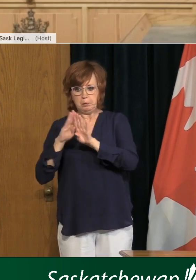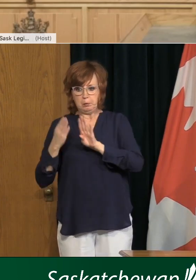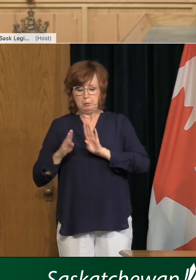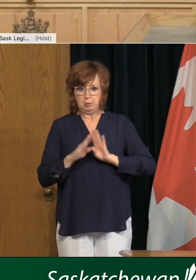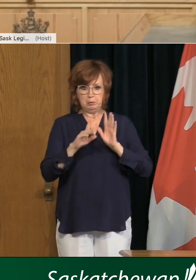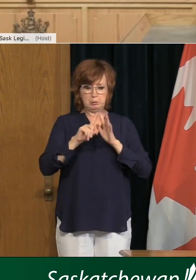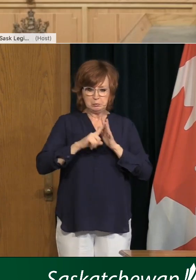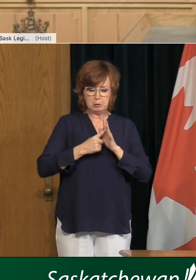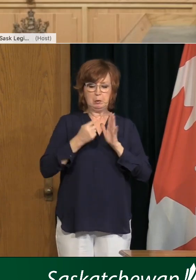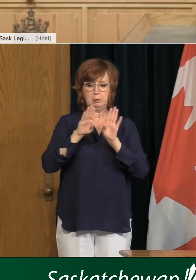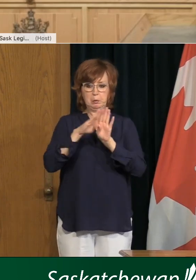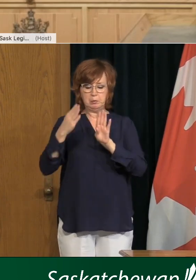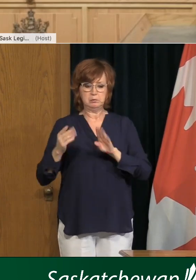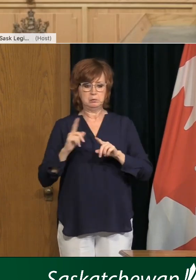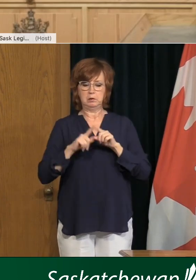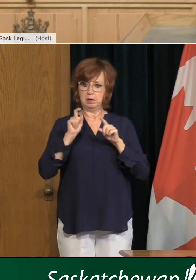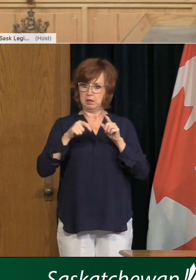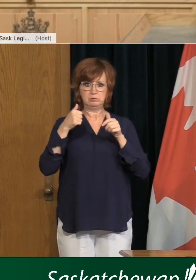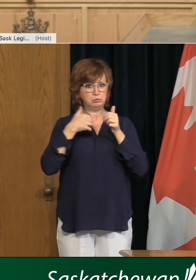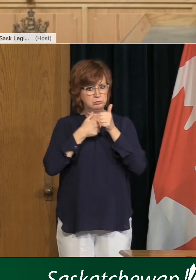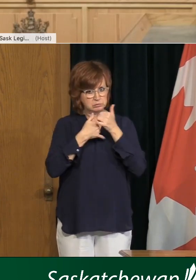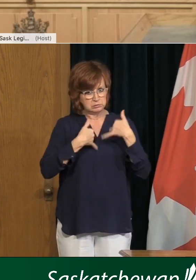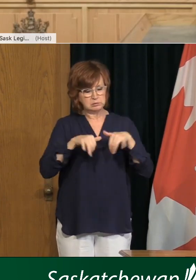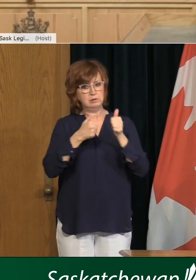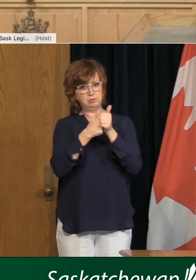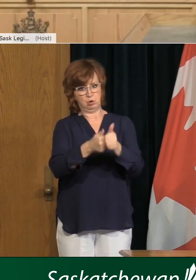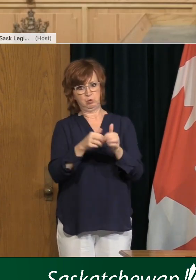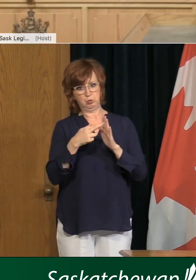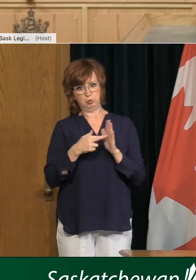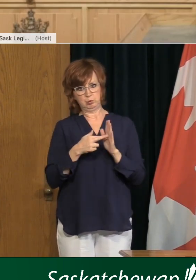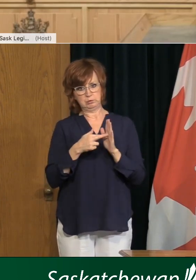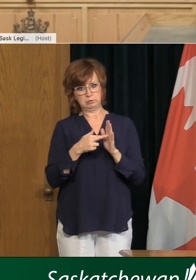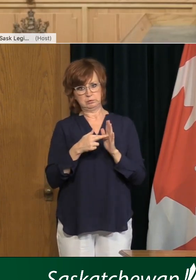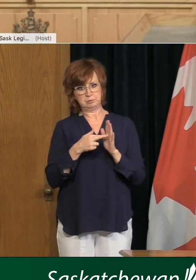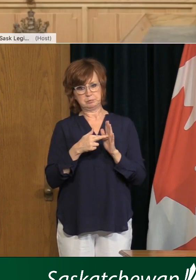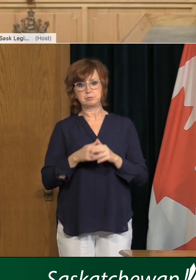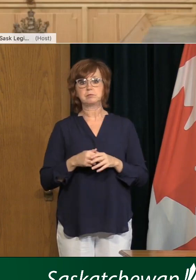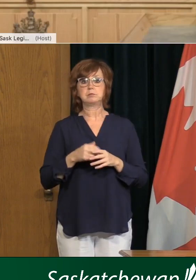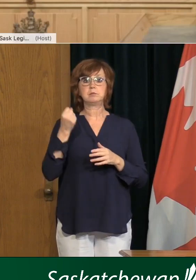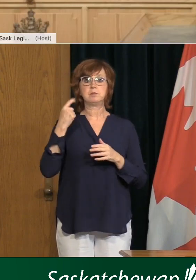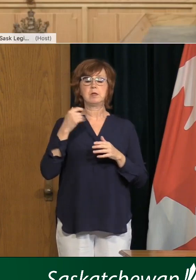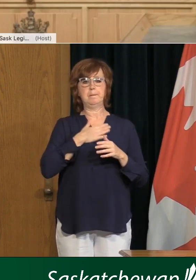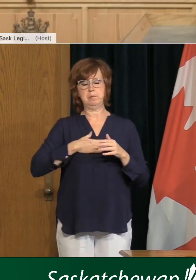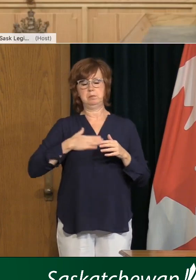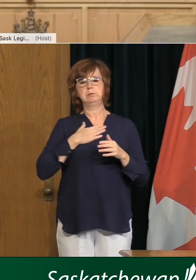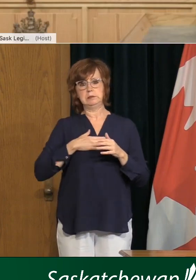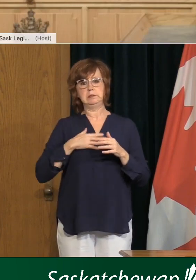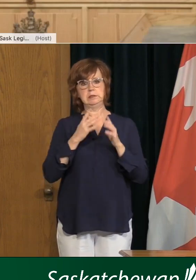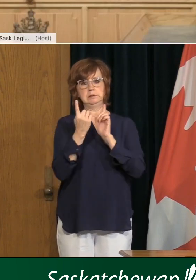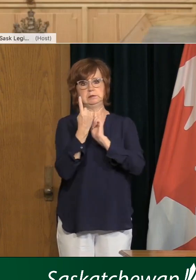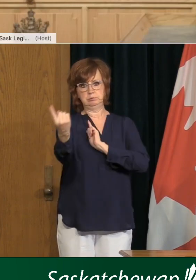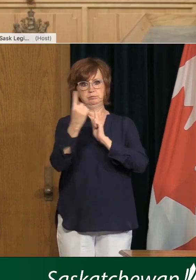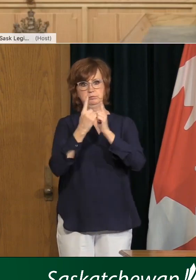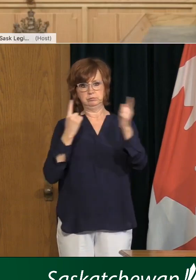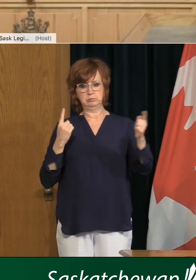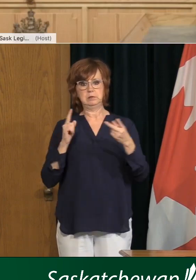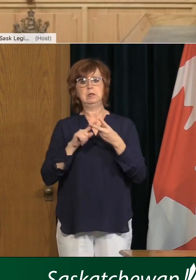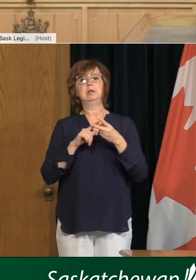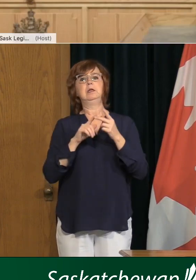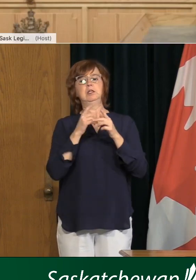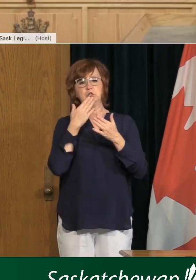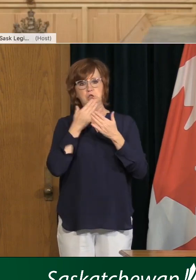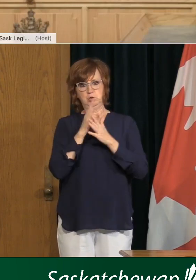to continue to adhere to these. I continue to urge everyone across the province to practice safe physical distancing, appropriate